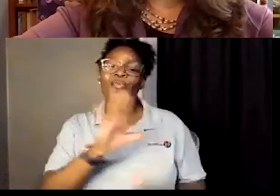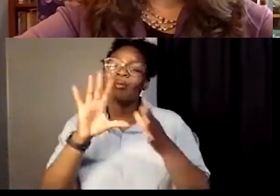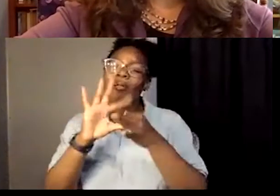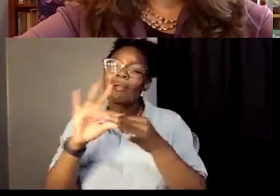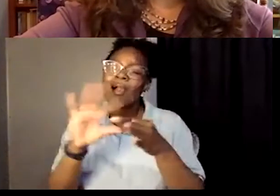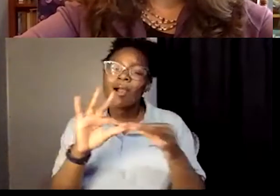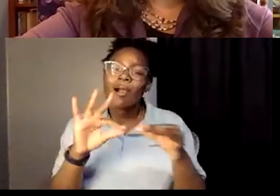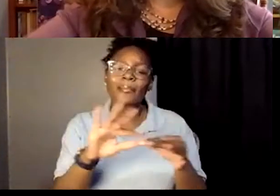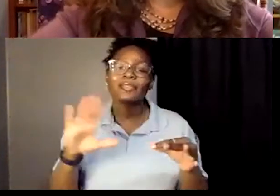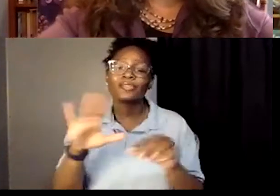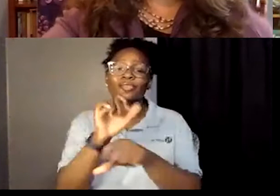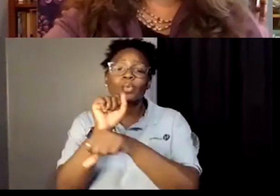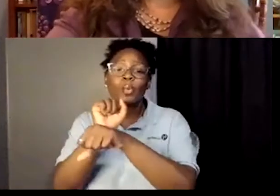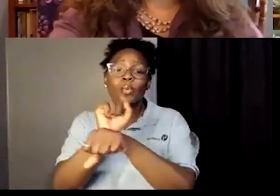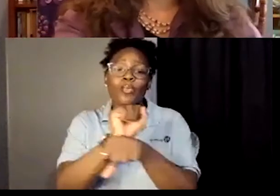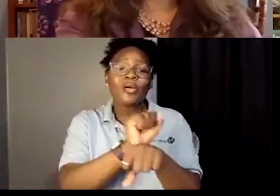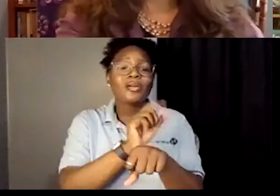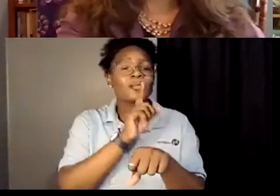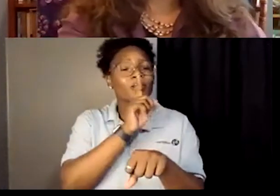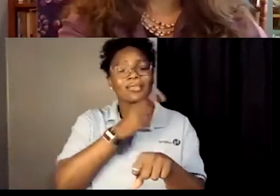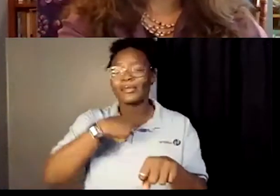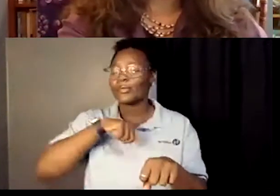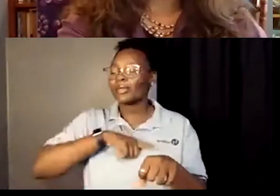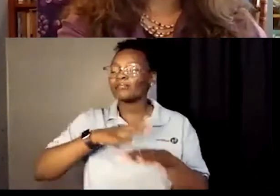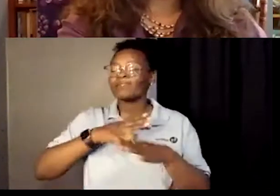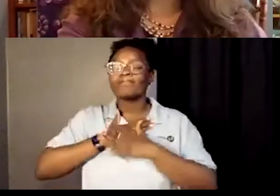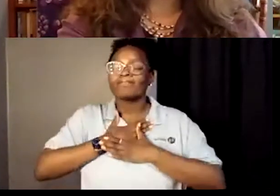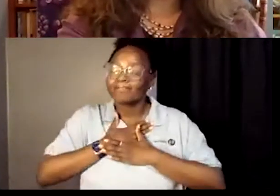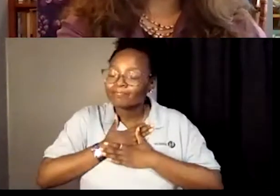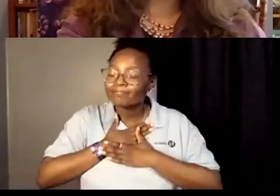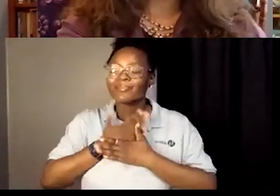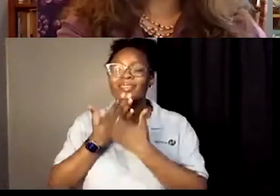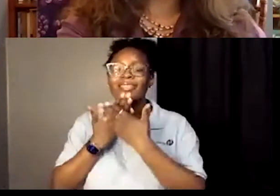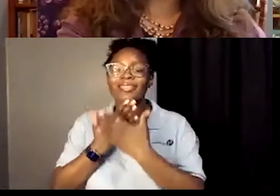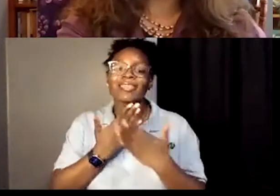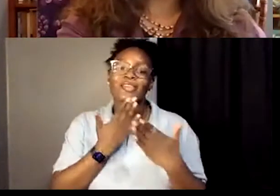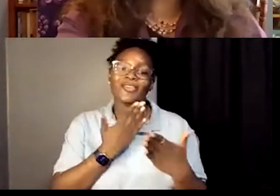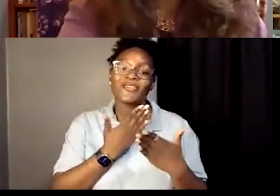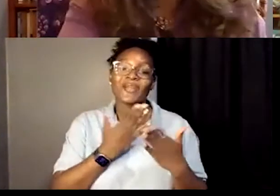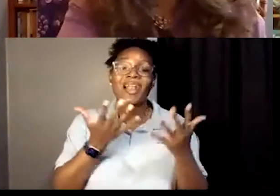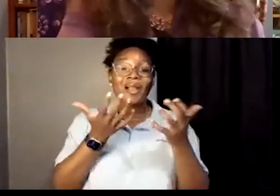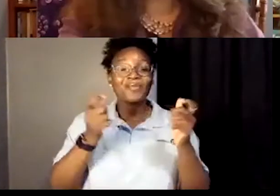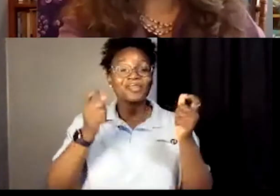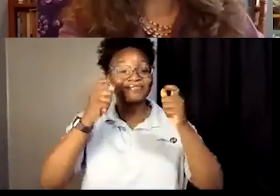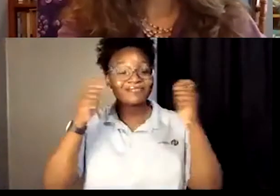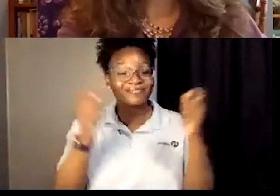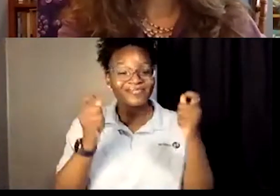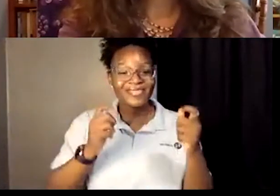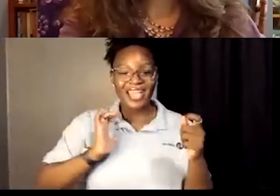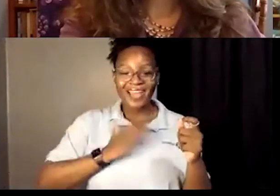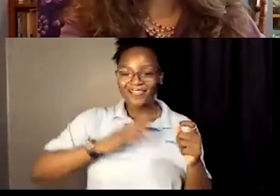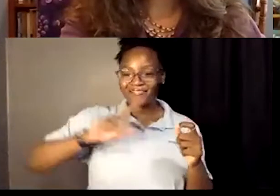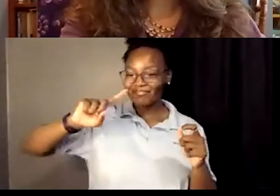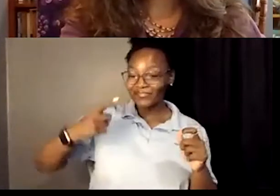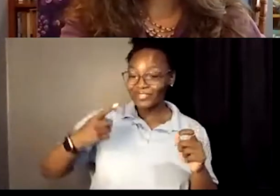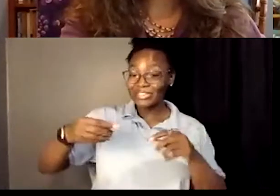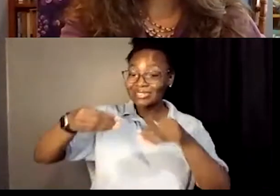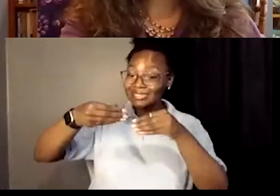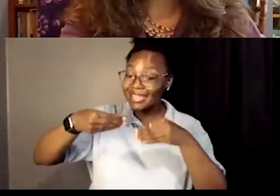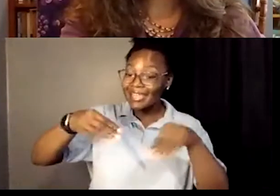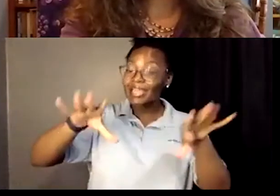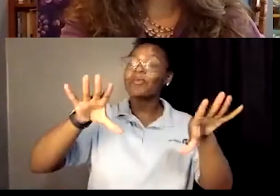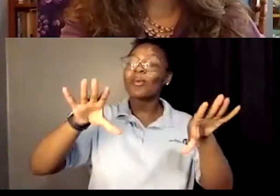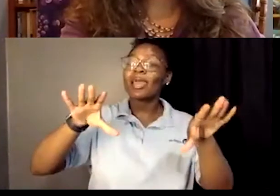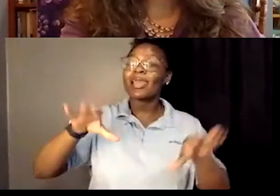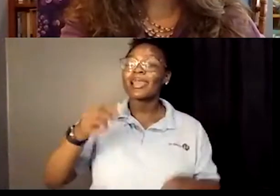work you all do. I want to celebrate all of that with a giveaway, our first giveaway. And this is for a women's